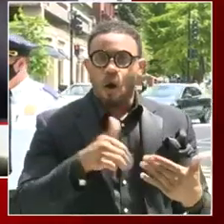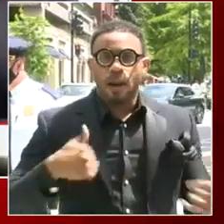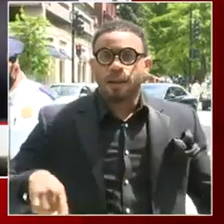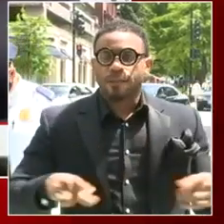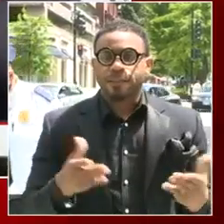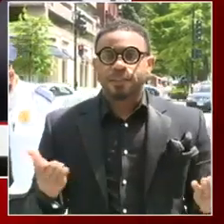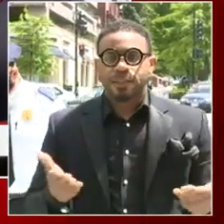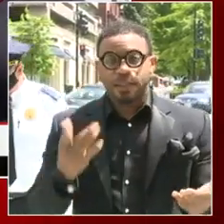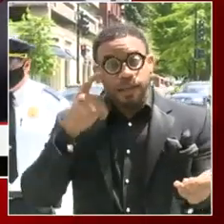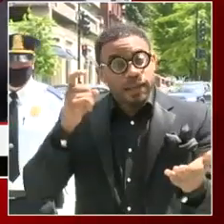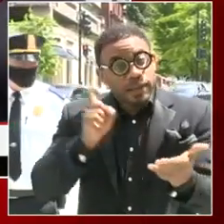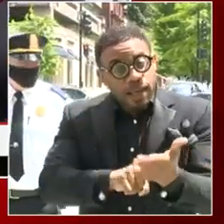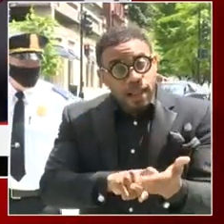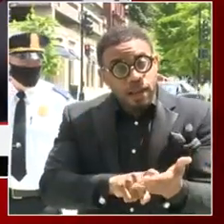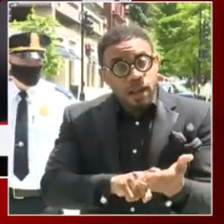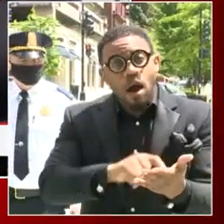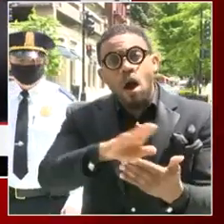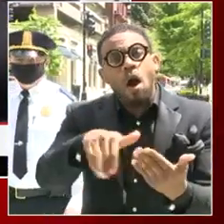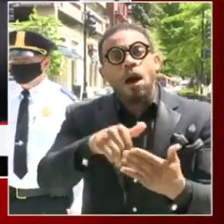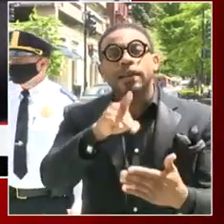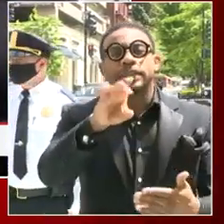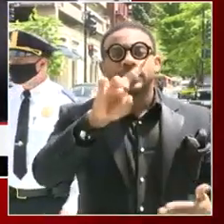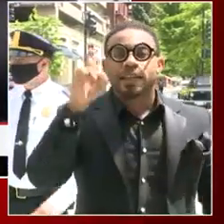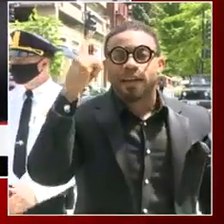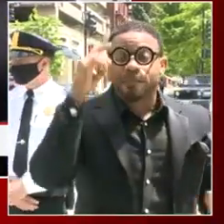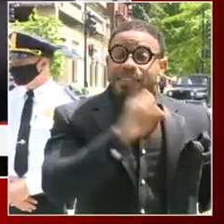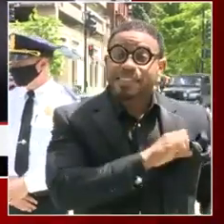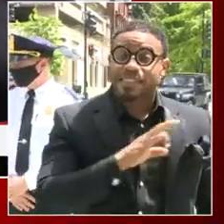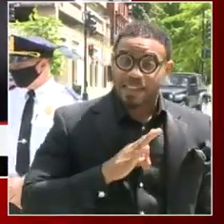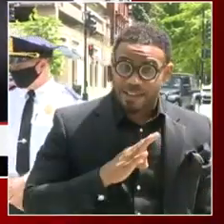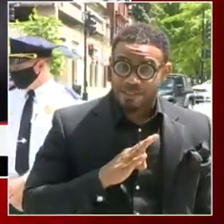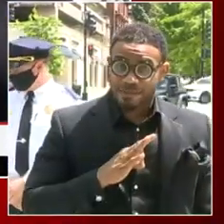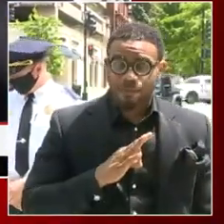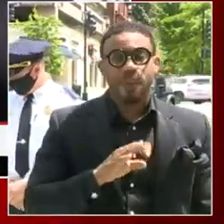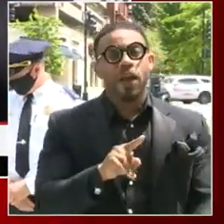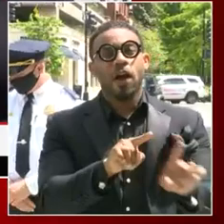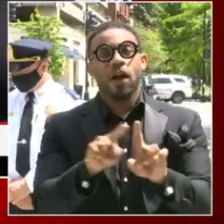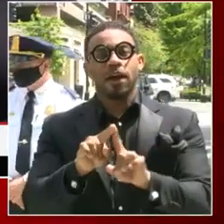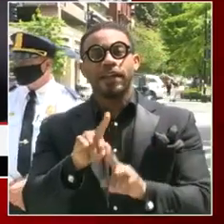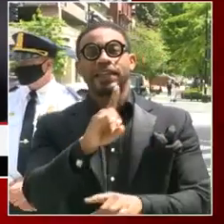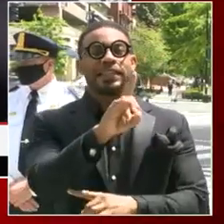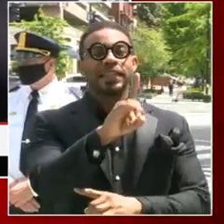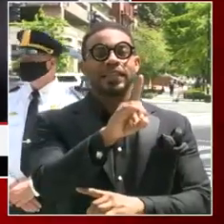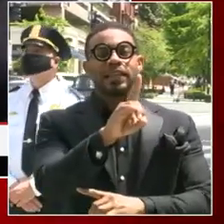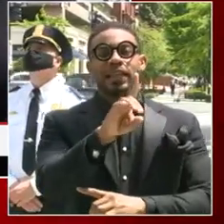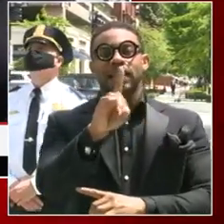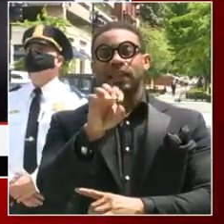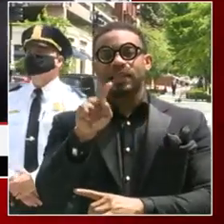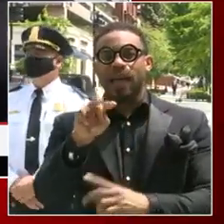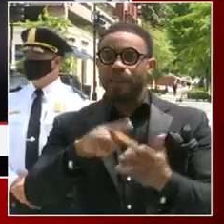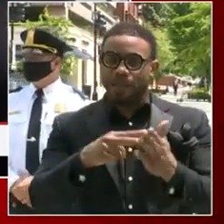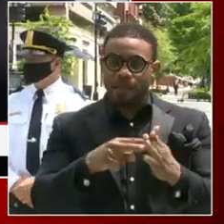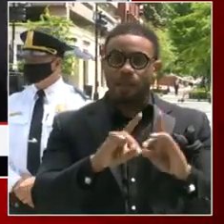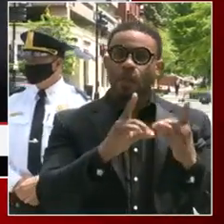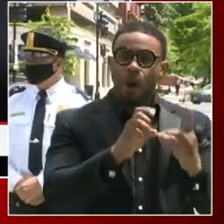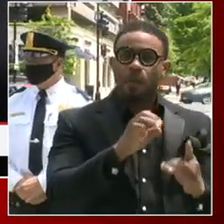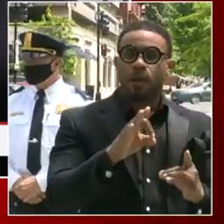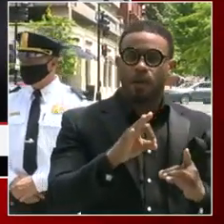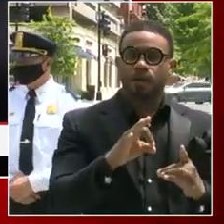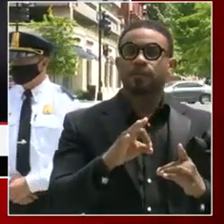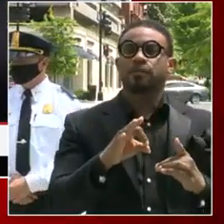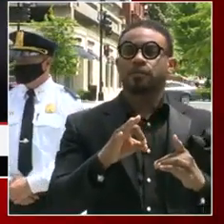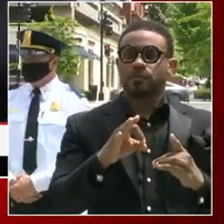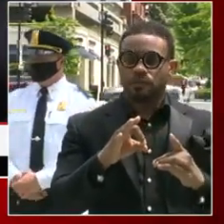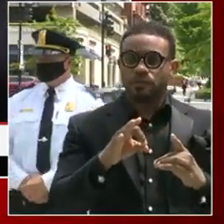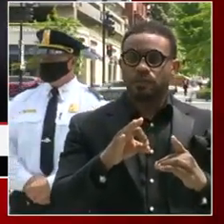us, acknowledge all DC government staff and DDOT staff who have been reporting in